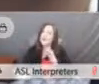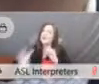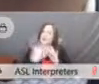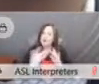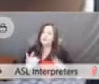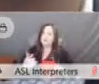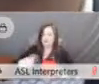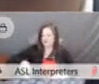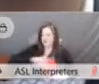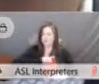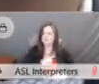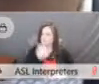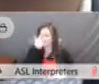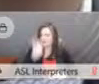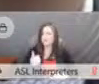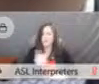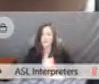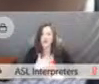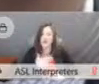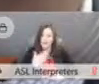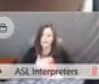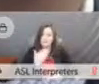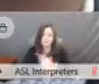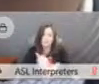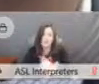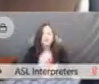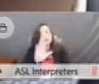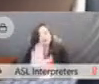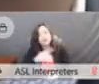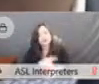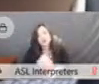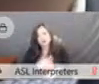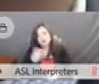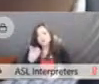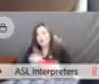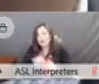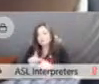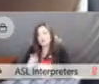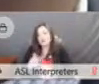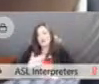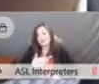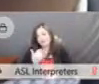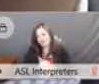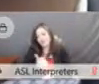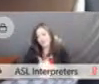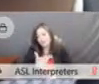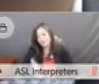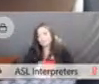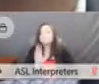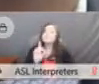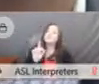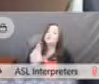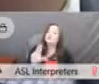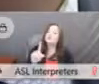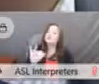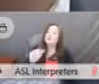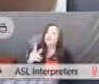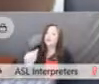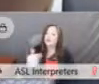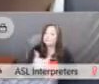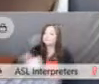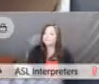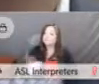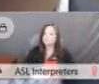happy to help, as I'm sure your healthcare providers would be as well. Okay, Dr. Dillahay?